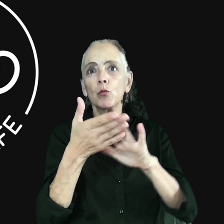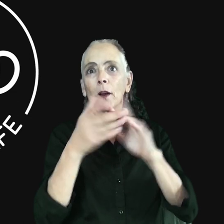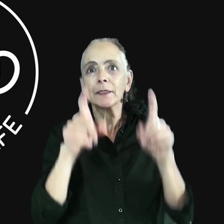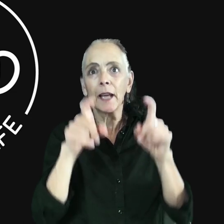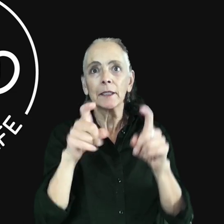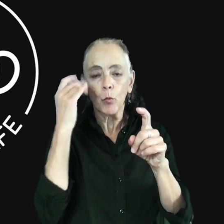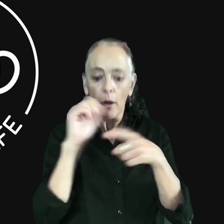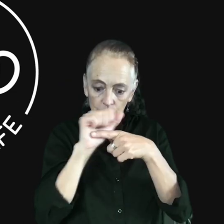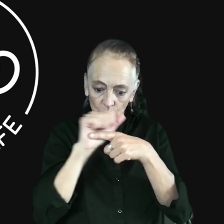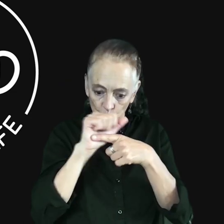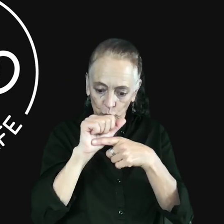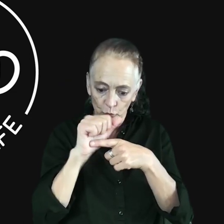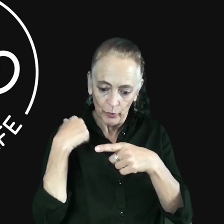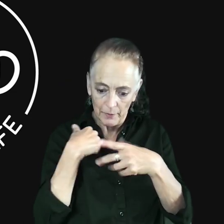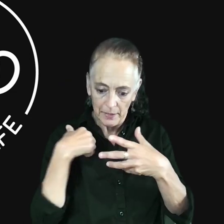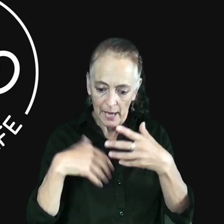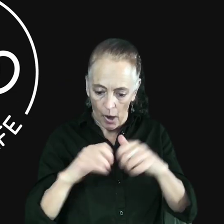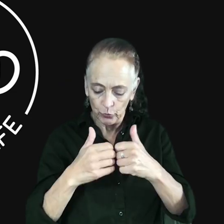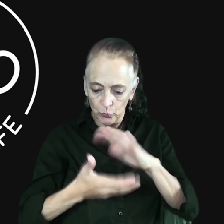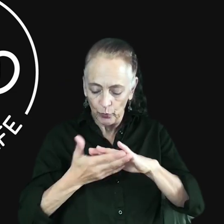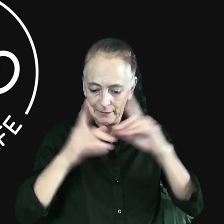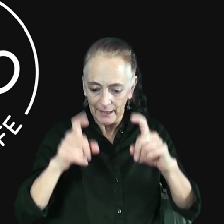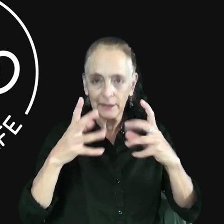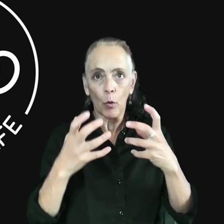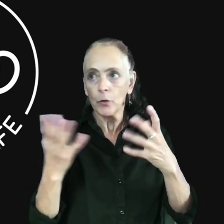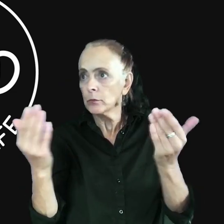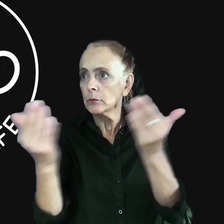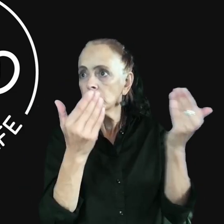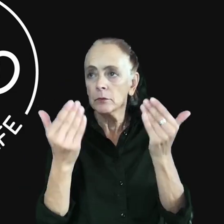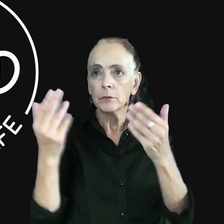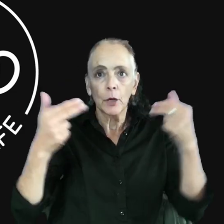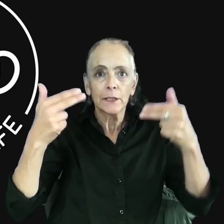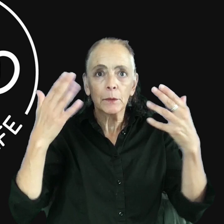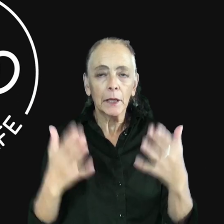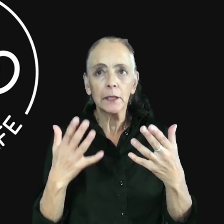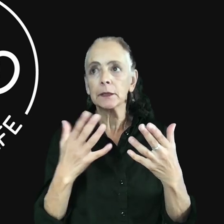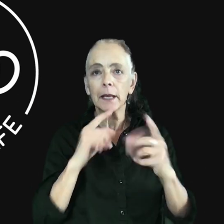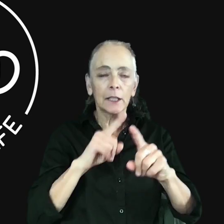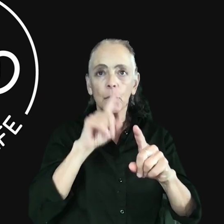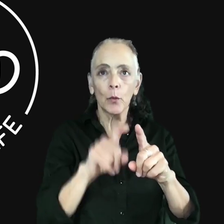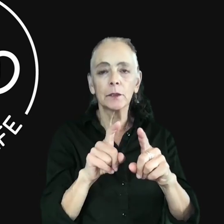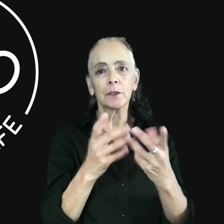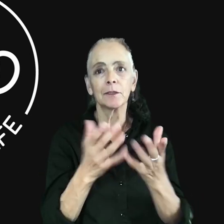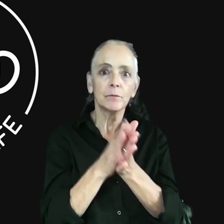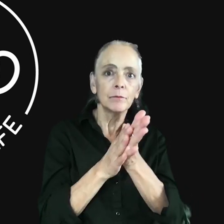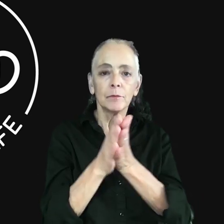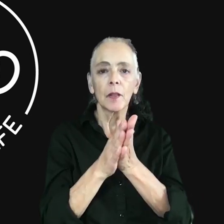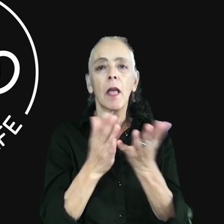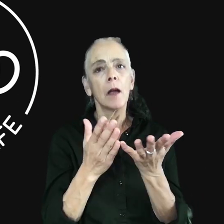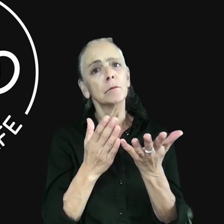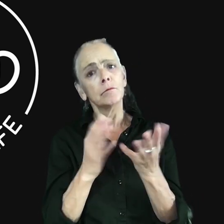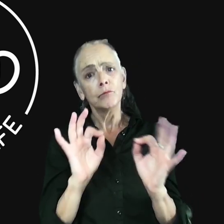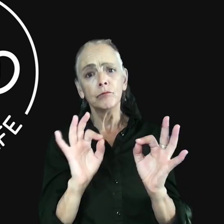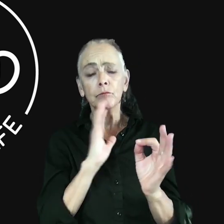been trained for so yeah yeah i want to run that test i want to have participants and i want to uh to to answer that question etc but and that's good